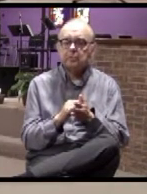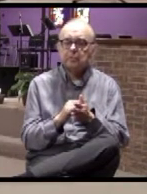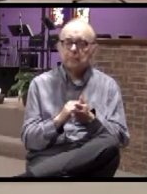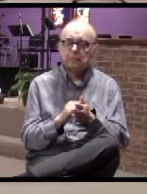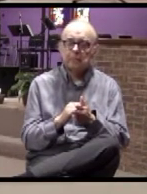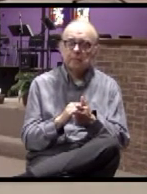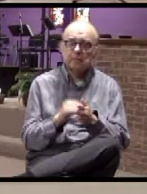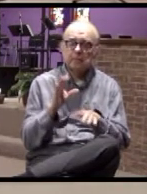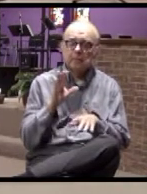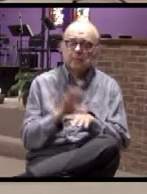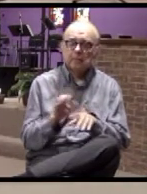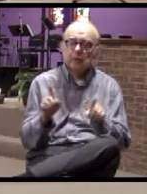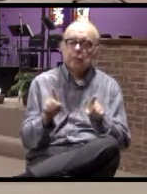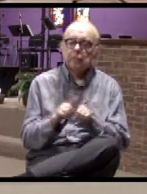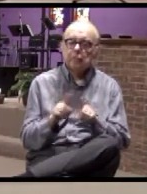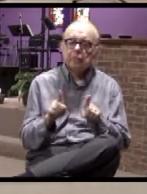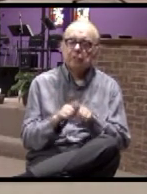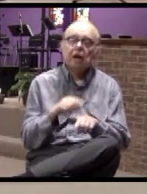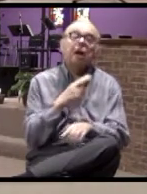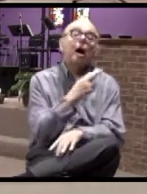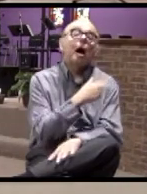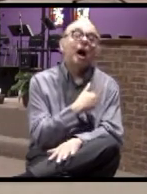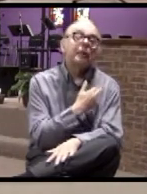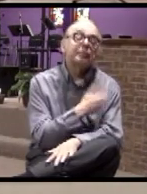a church is like a hospital.